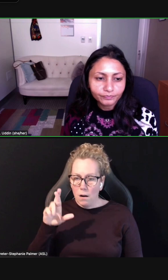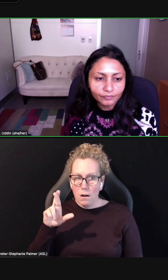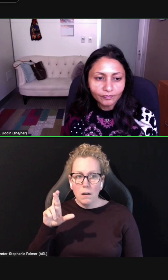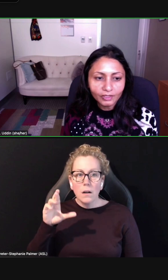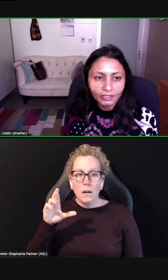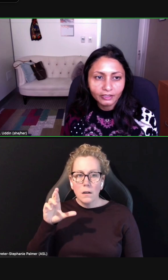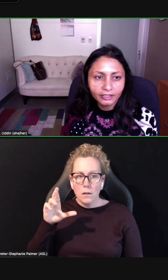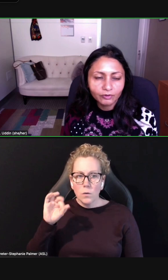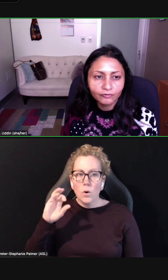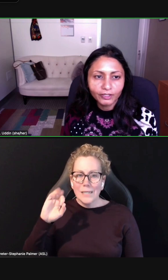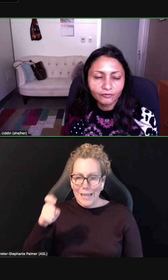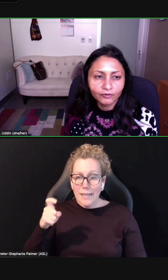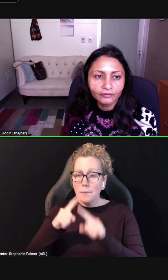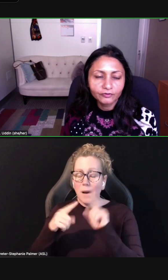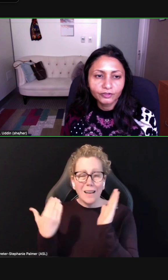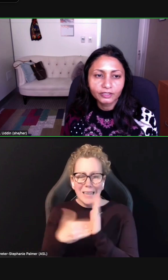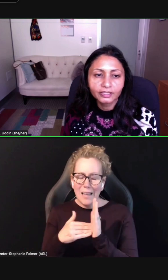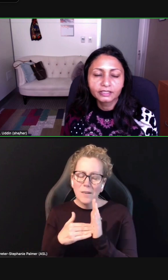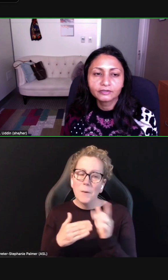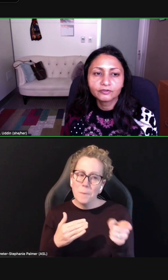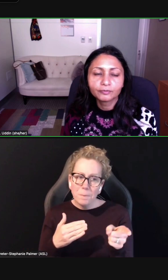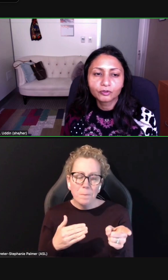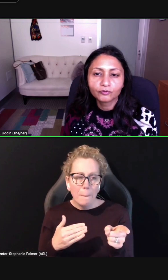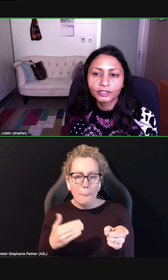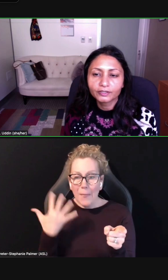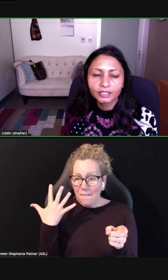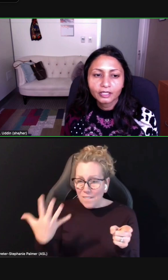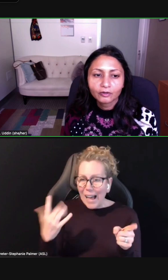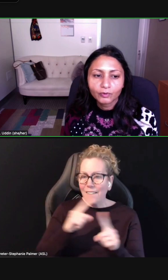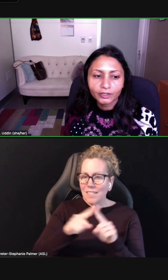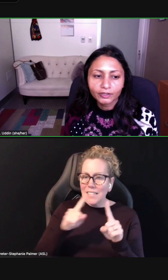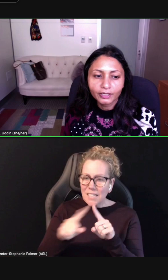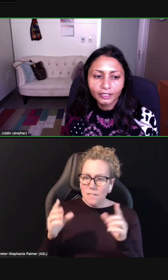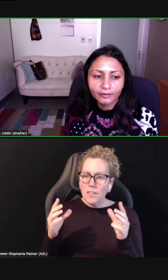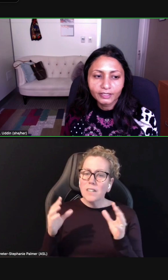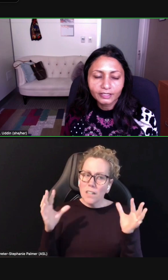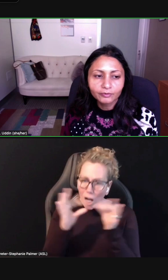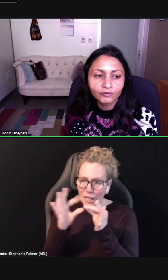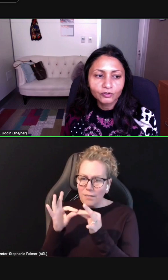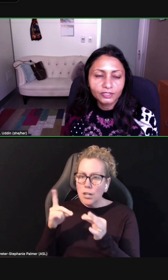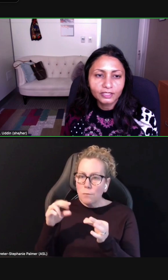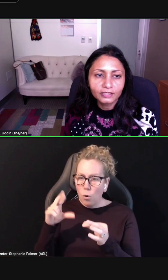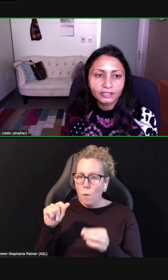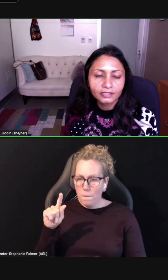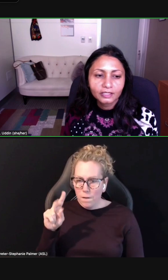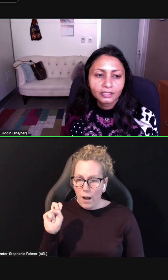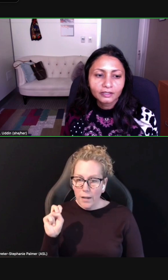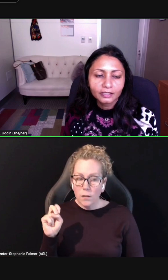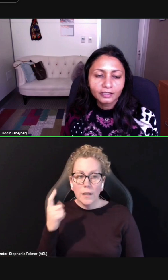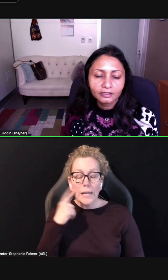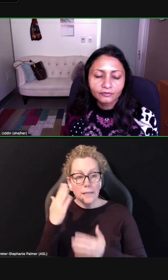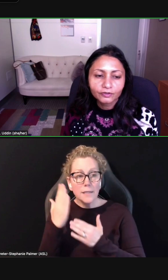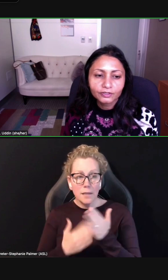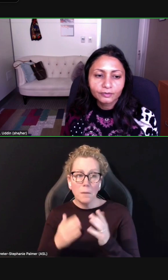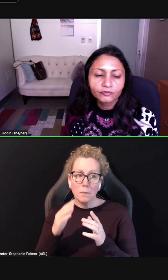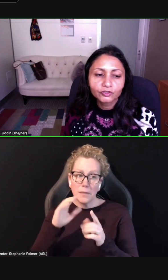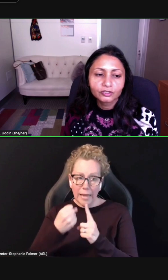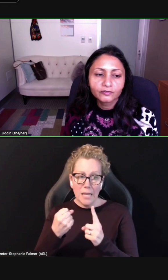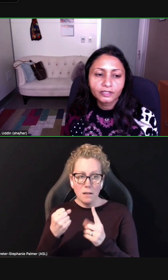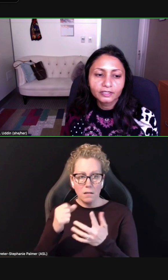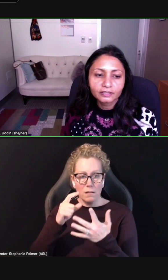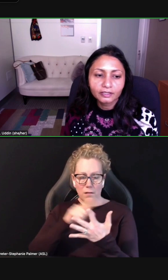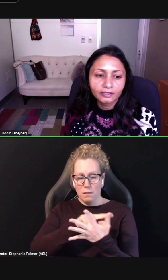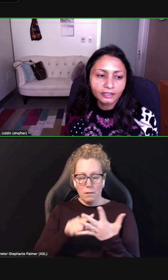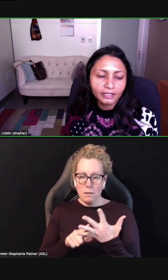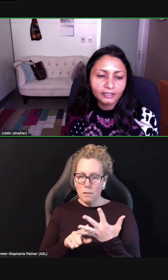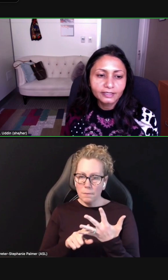but again, we found 5 different connectivity profiles where in some of those states, the different subdivisions